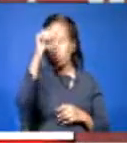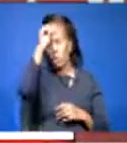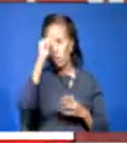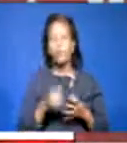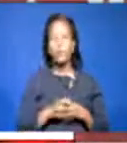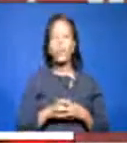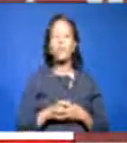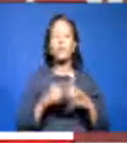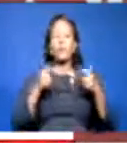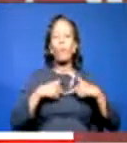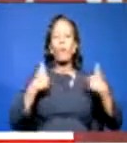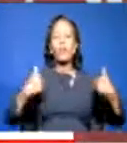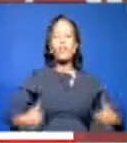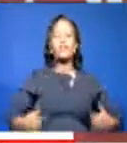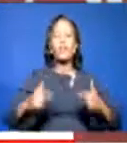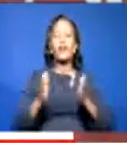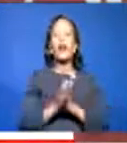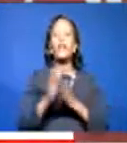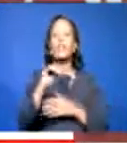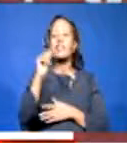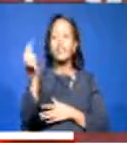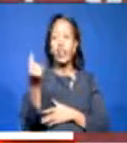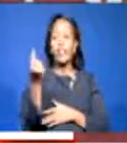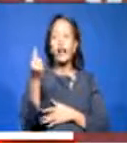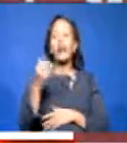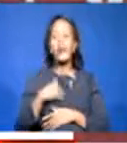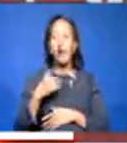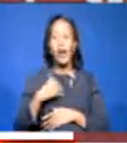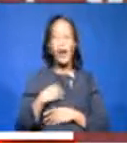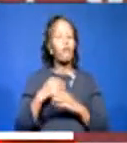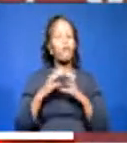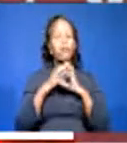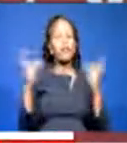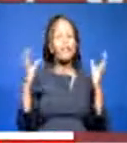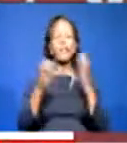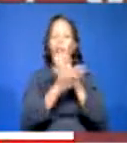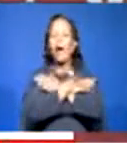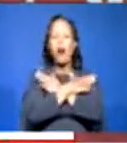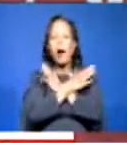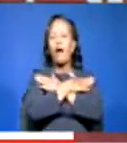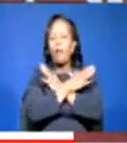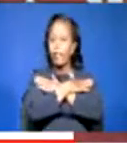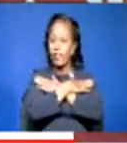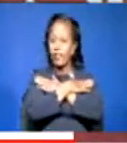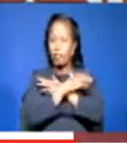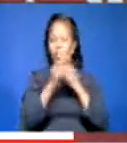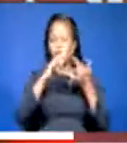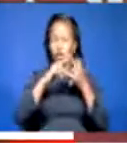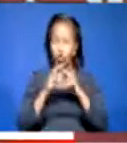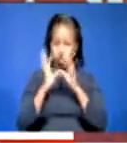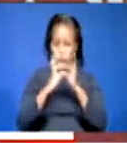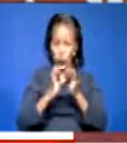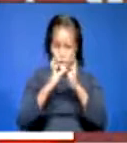Kenya enjoy a profound tradition of friendship. And we have